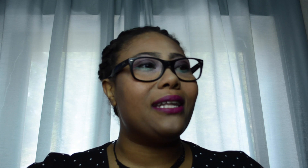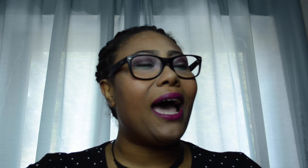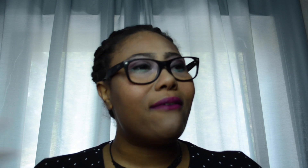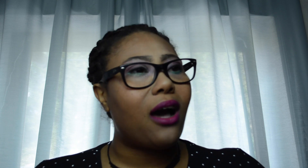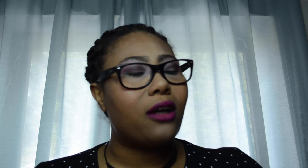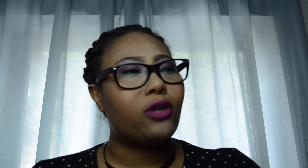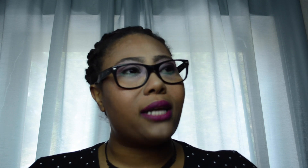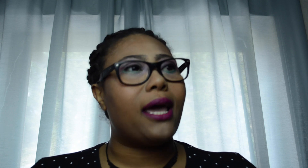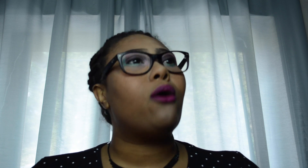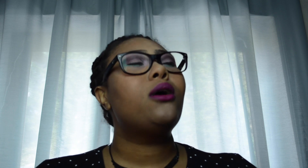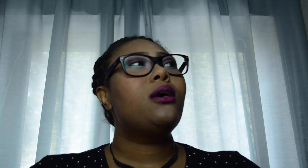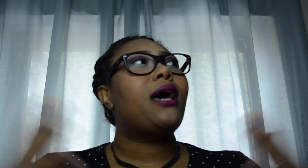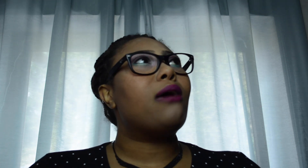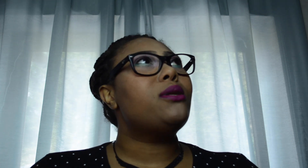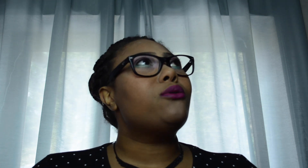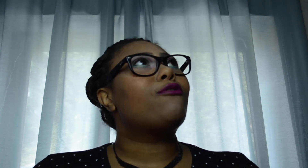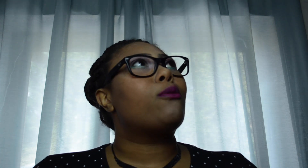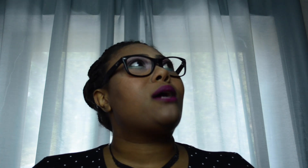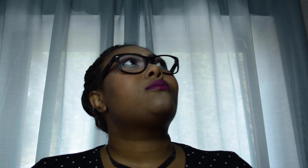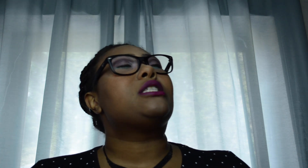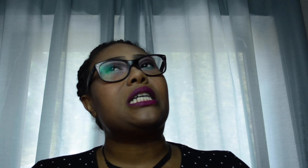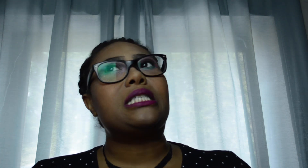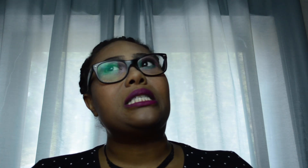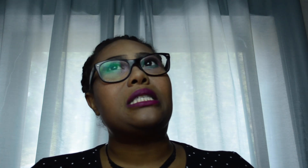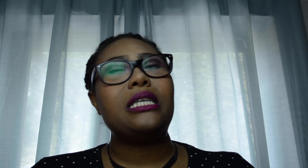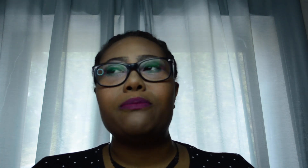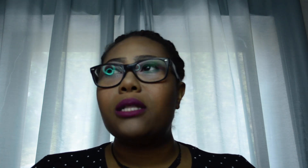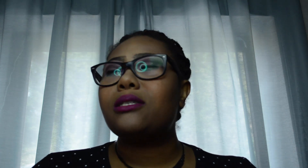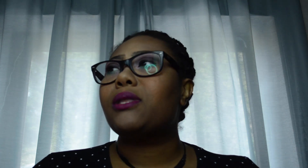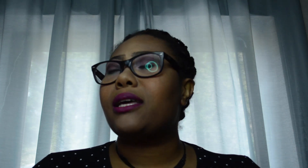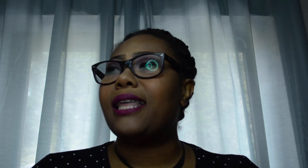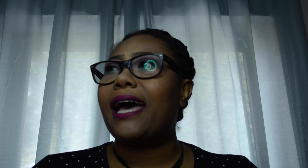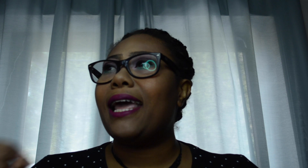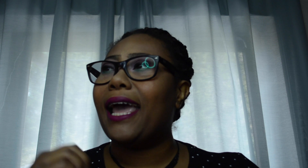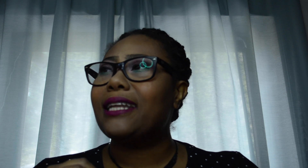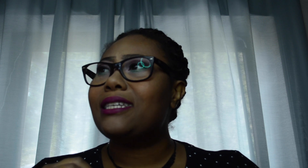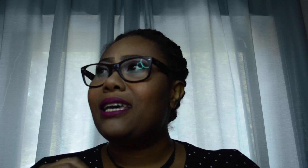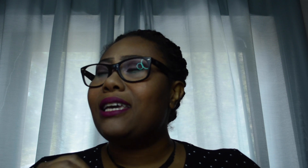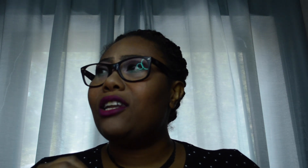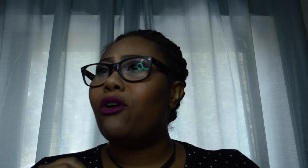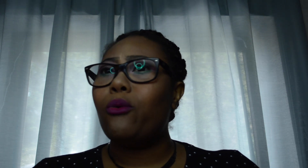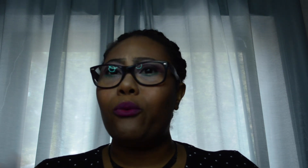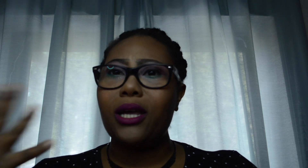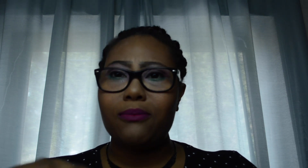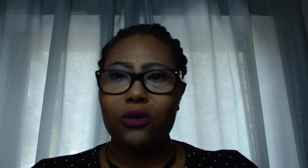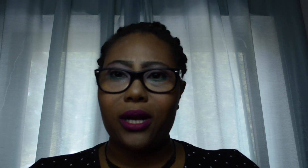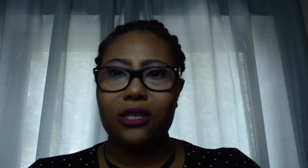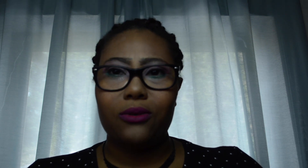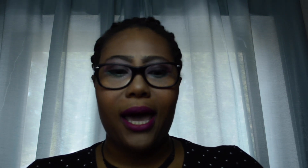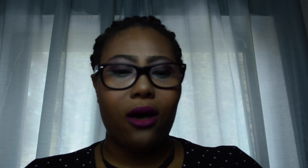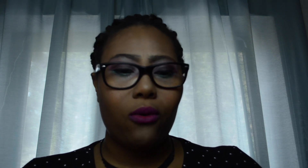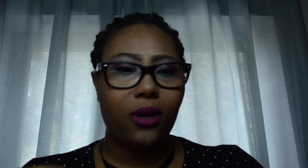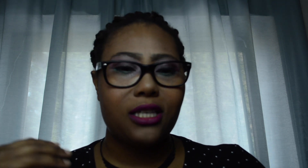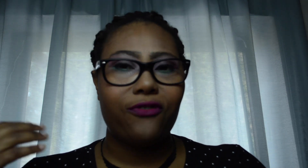contracting, and I have a contract now. I've been doing it for about six months, something like that. And, you know, when it comes to what I